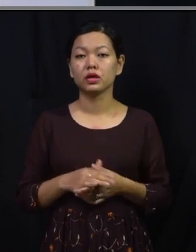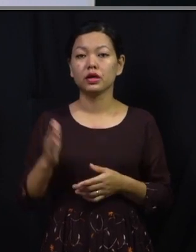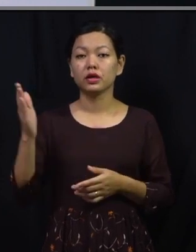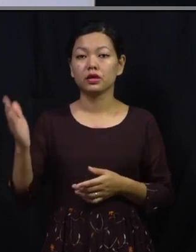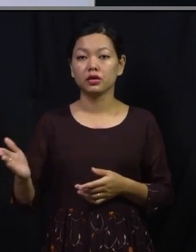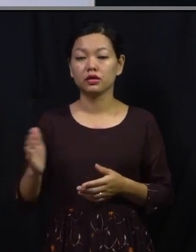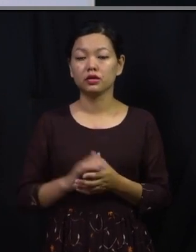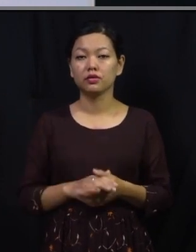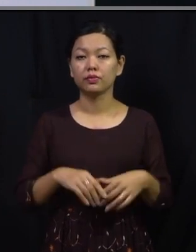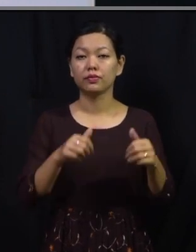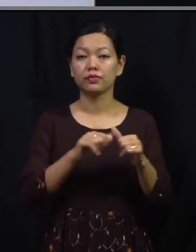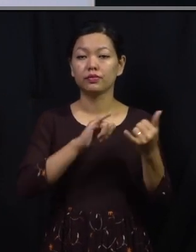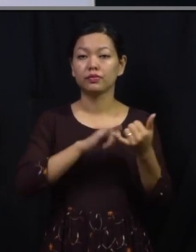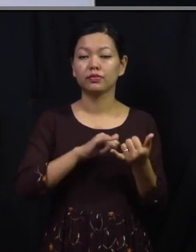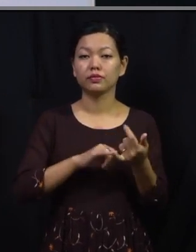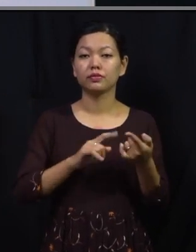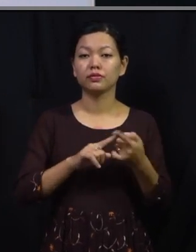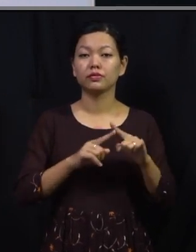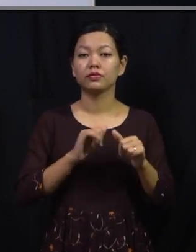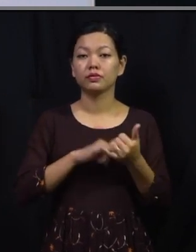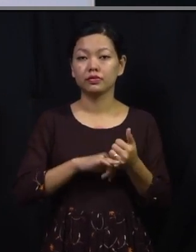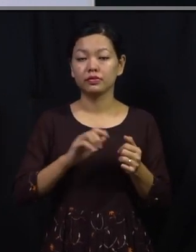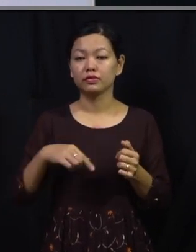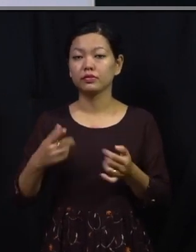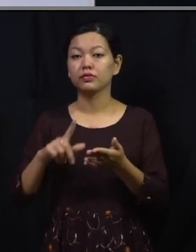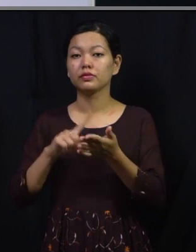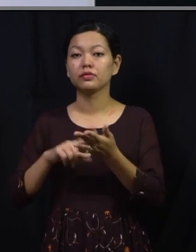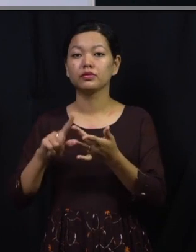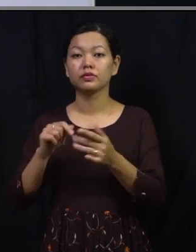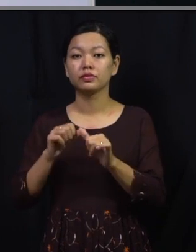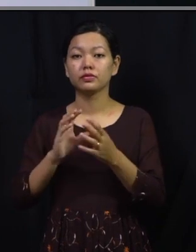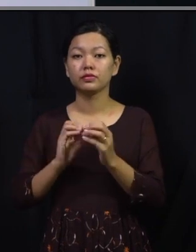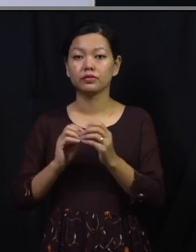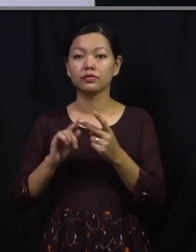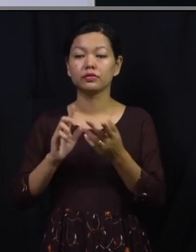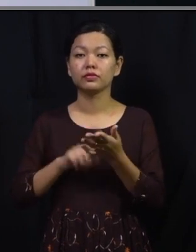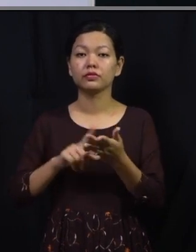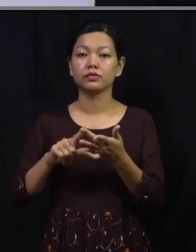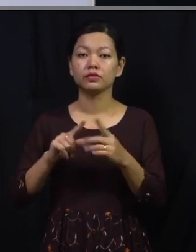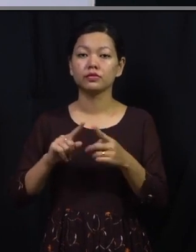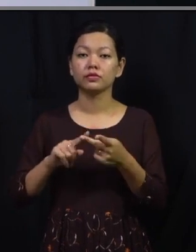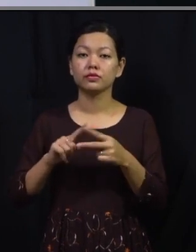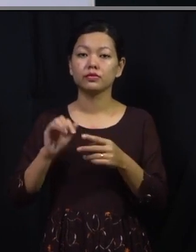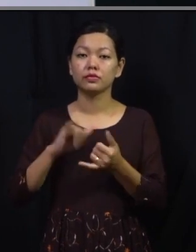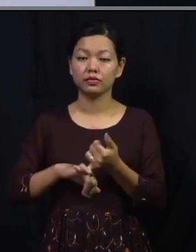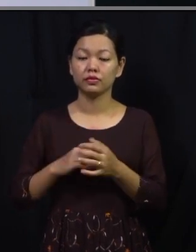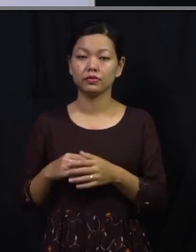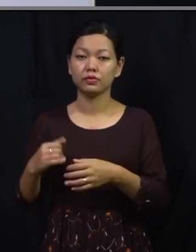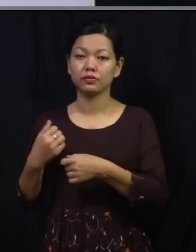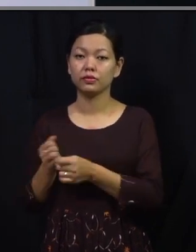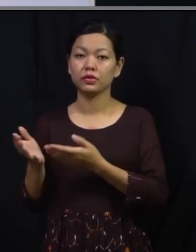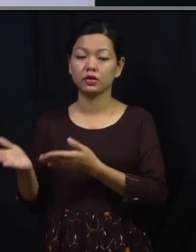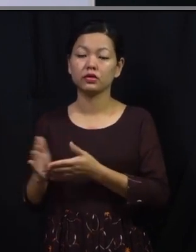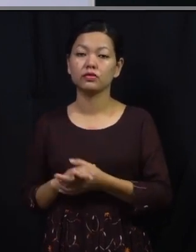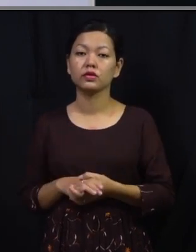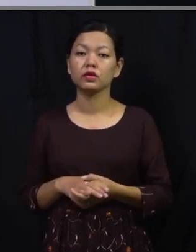and liabilities. You will get the total of assets and liabilities, and through position statement you will know how much worth do you have